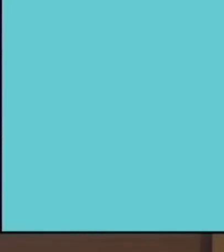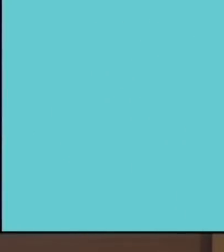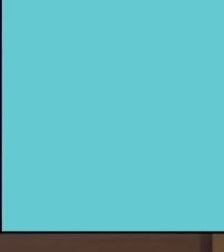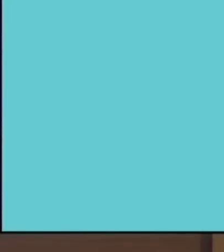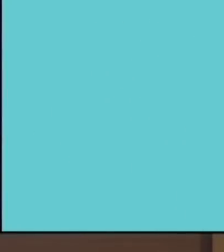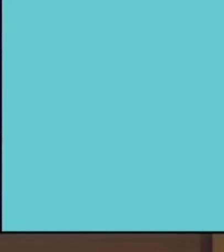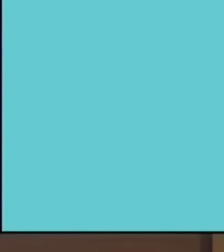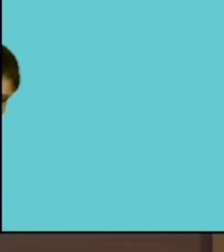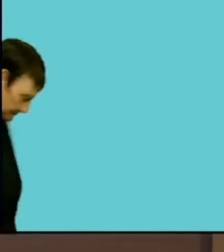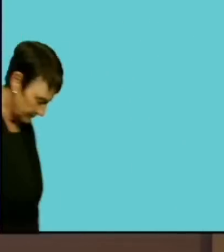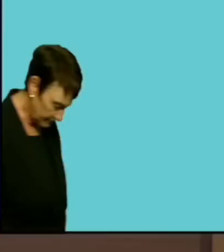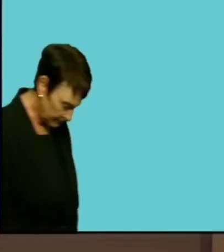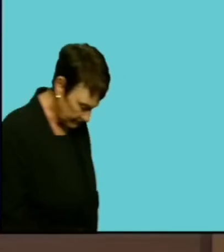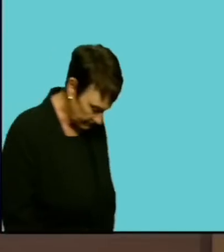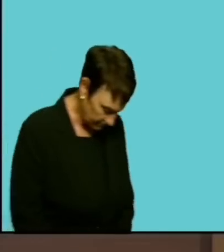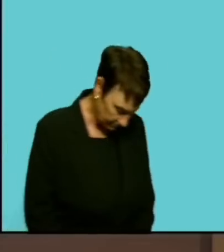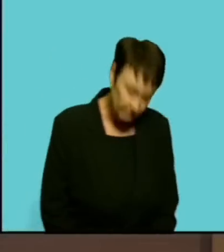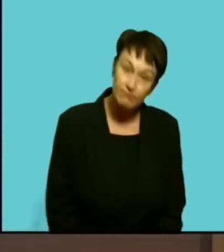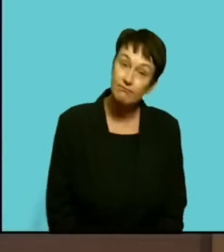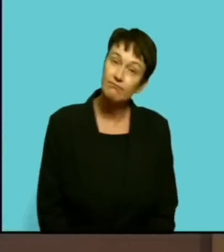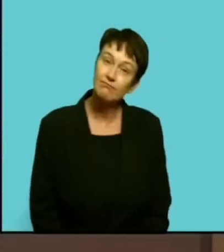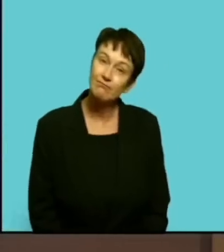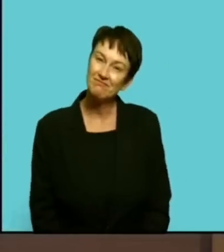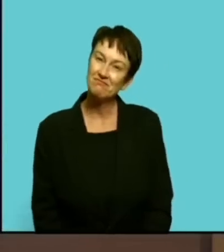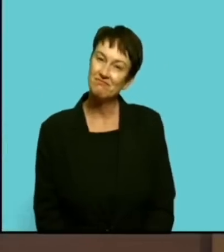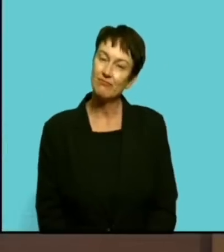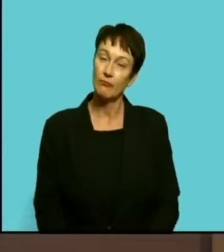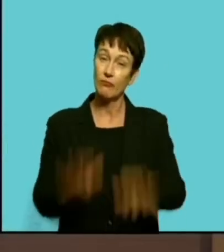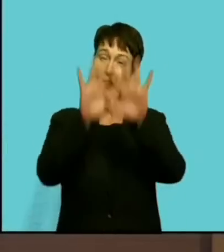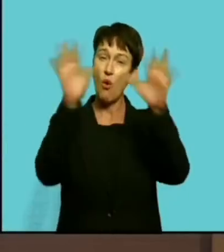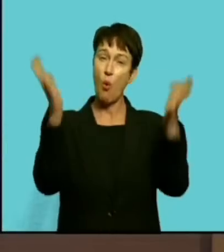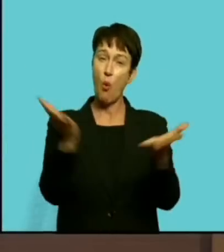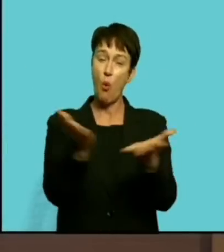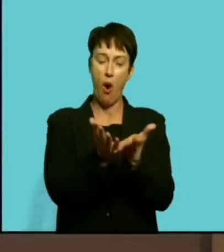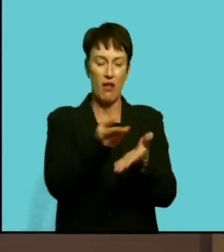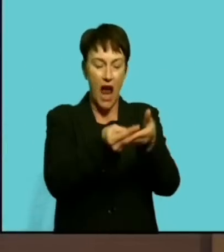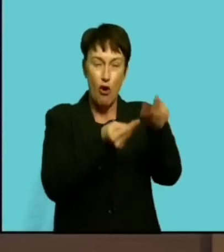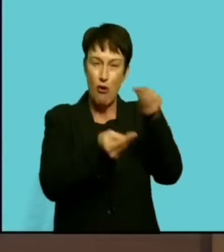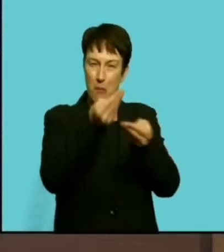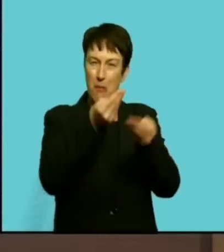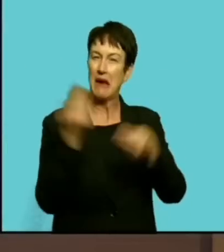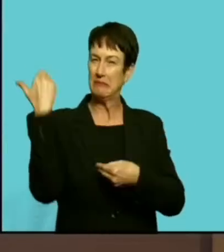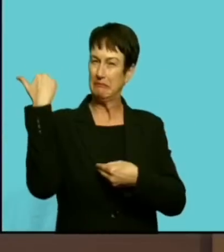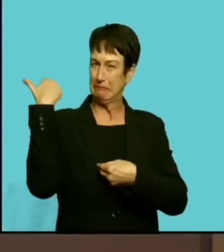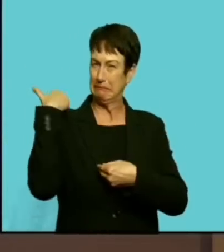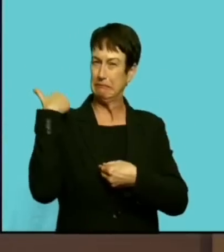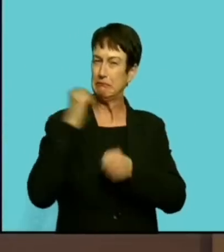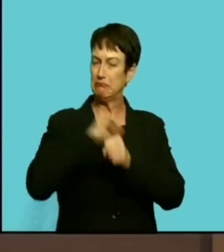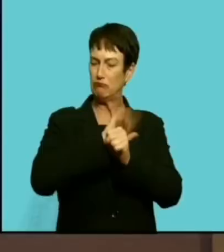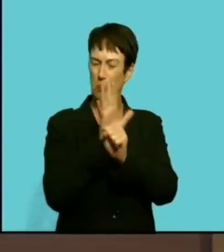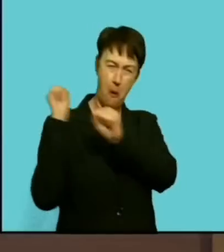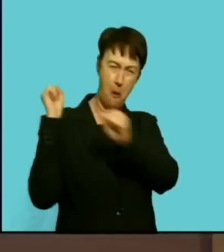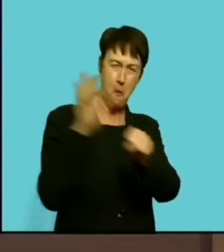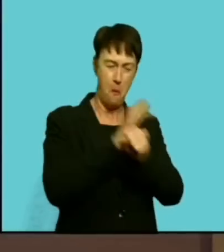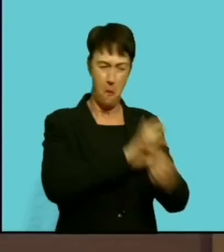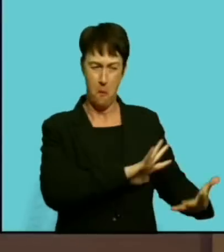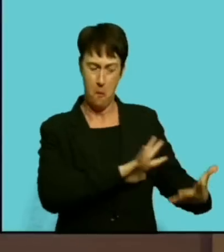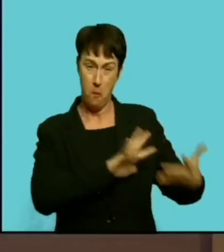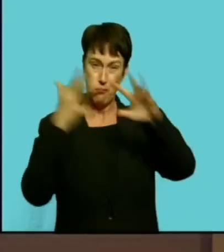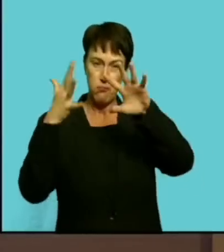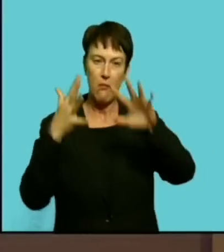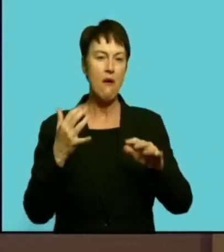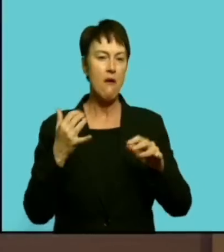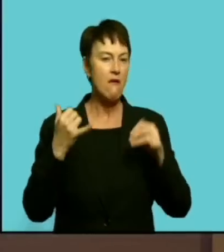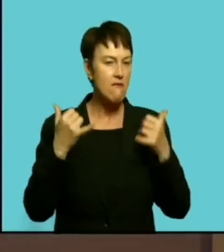As the global economy rebounded from the pandemic, continued policy accommodation and supply shortages